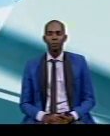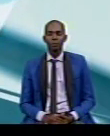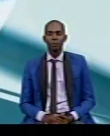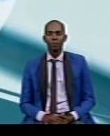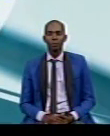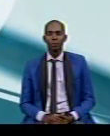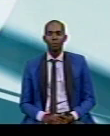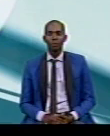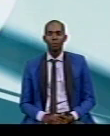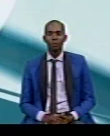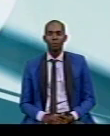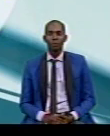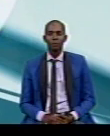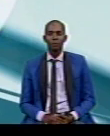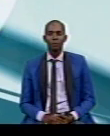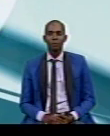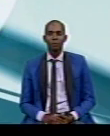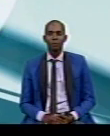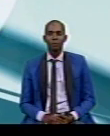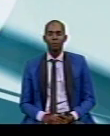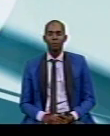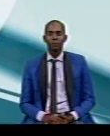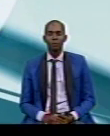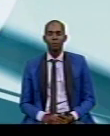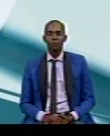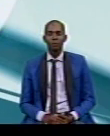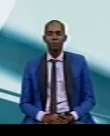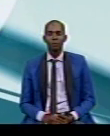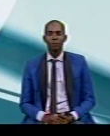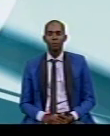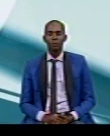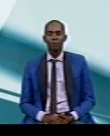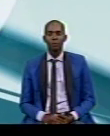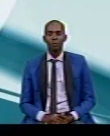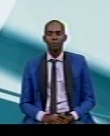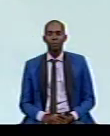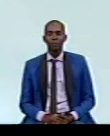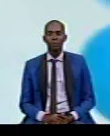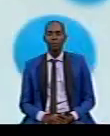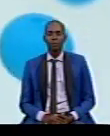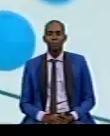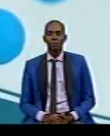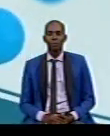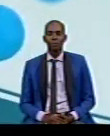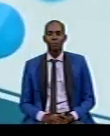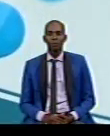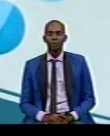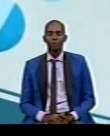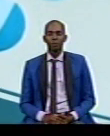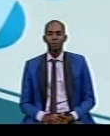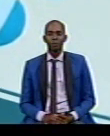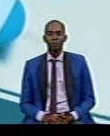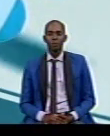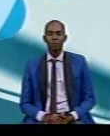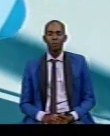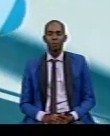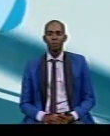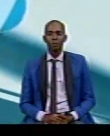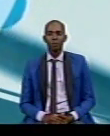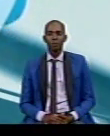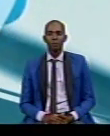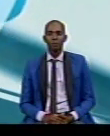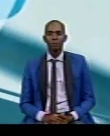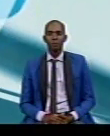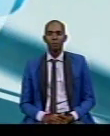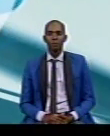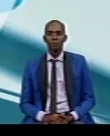forgiveness will come unto them as they have faith in you and rely on you wholeheartedly tonight.